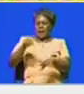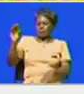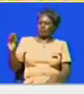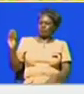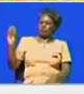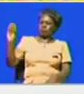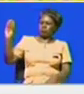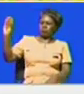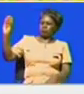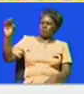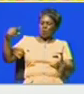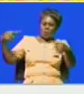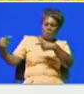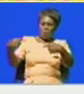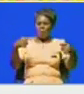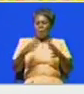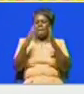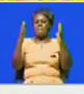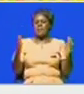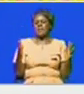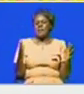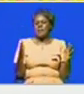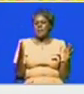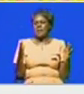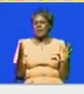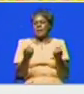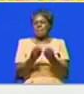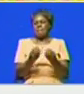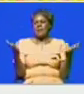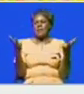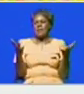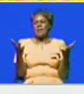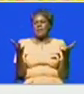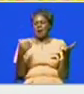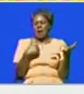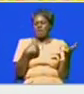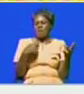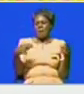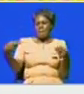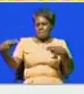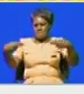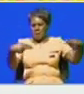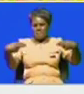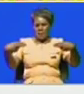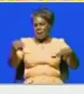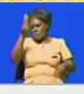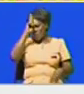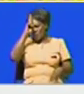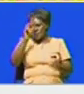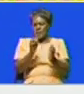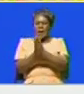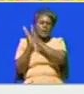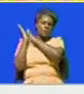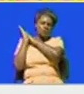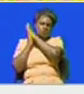there was a big confrontation between, I think that's the time quite a number were, there was a shootout between the Mungiki and the police. That's a time